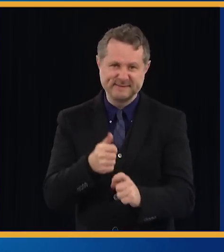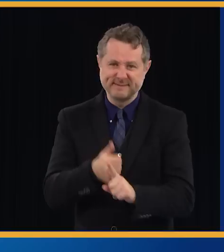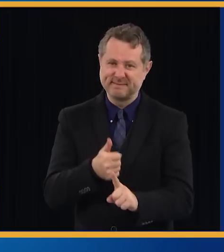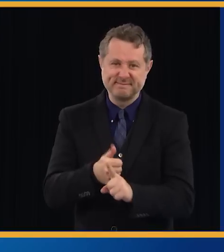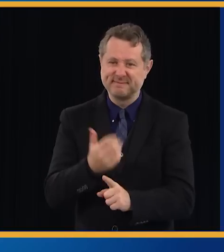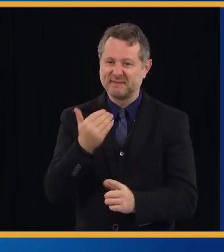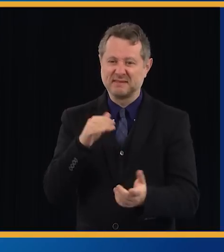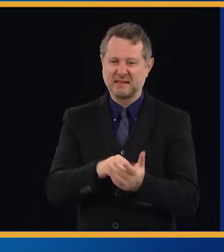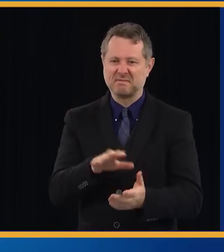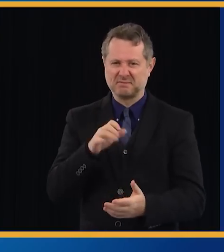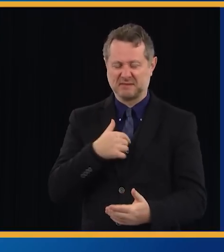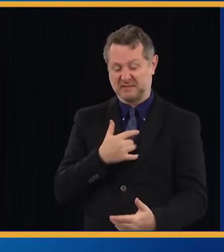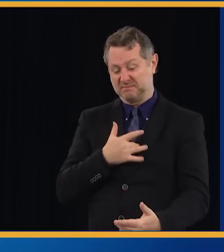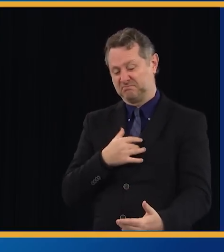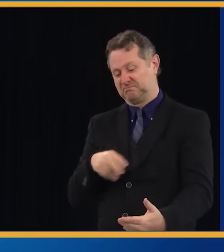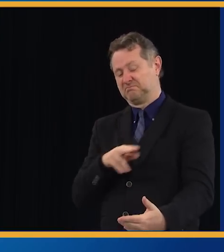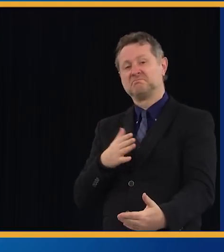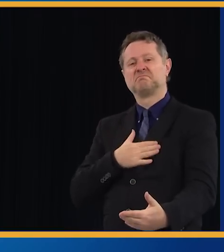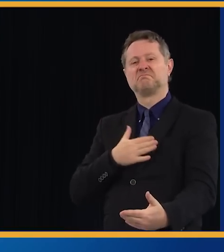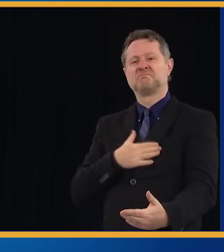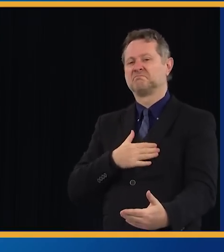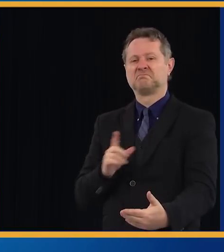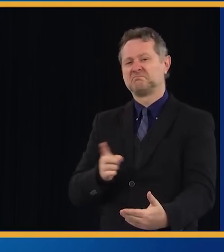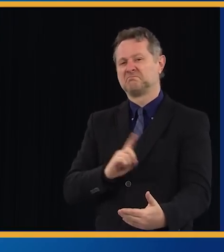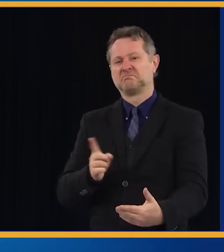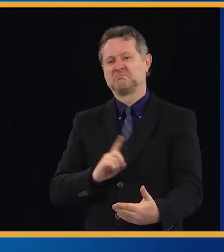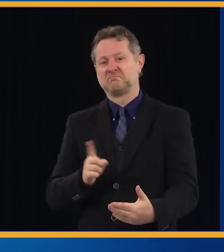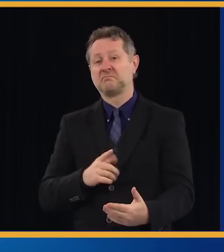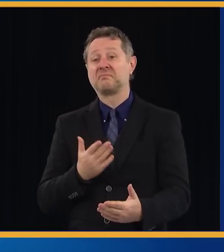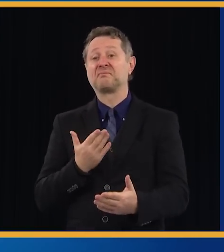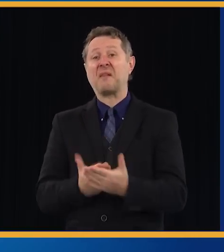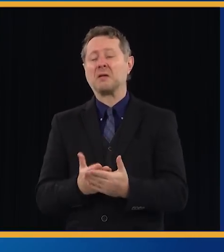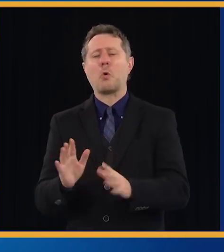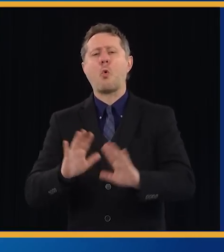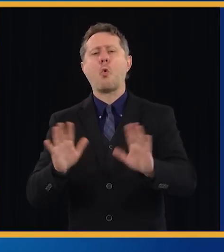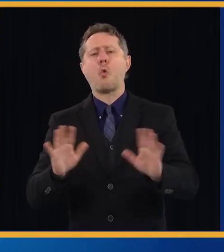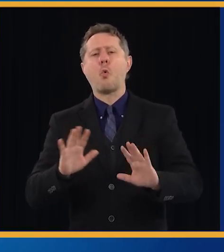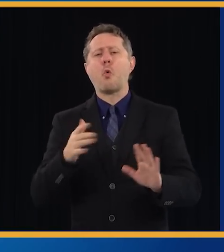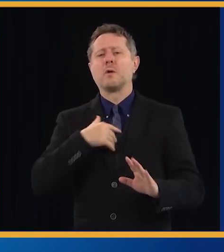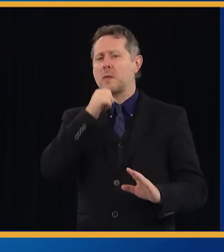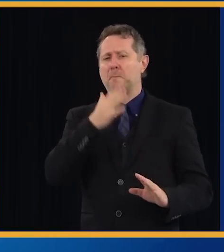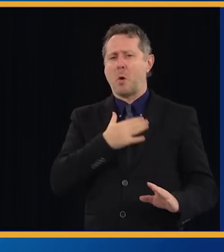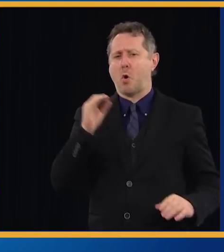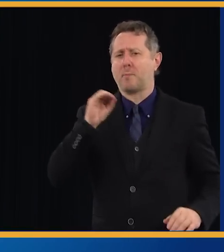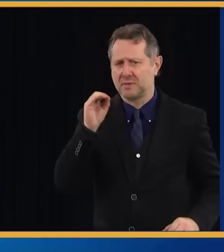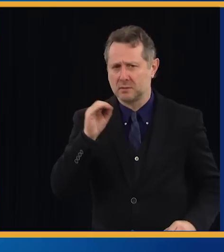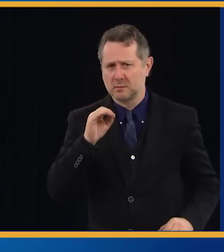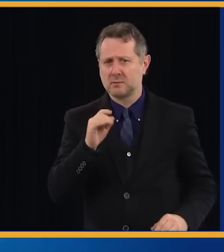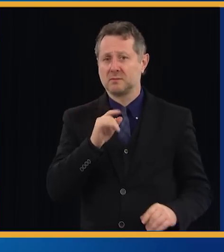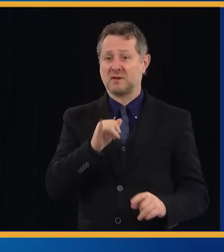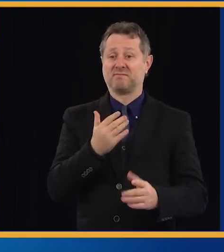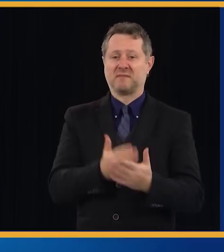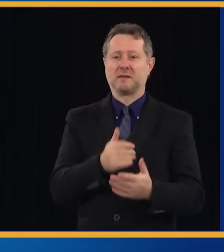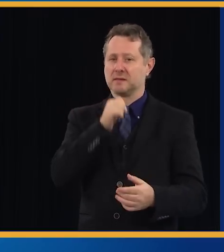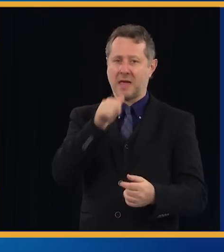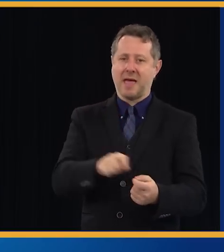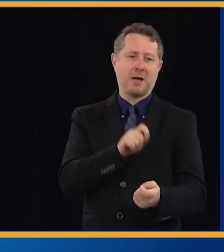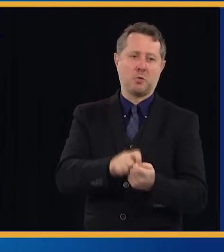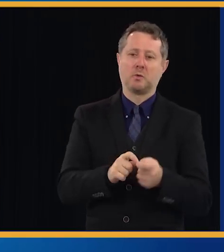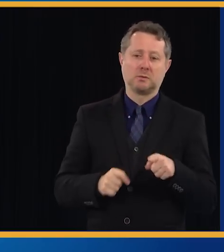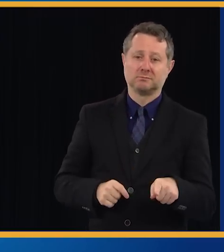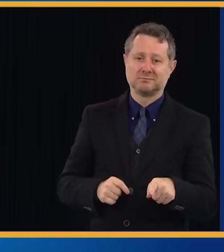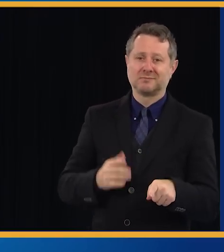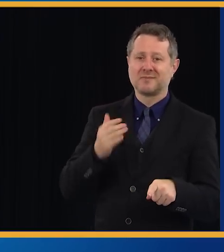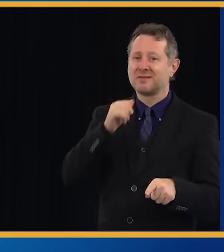opinion. Well, fact, it's not an accurate total number of deaths because it does not count